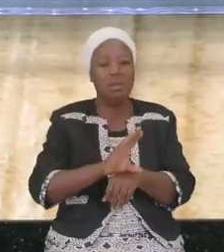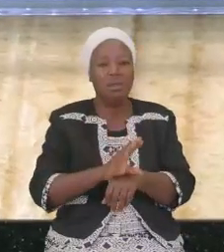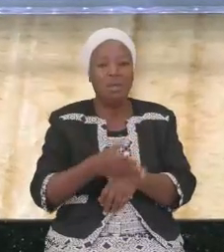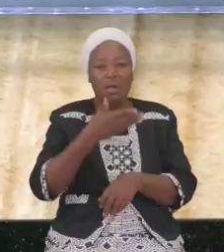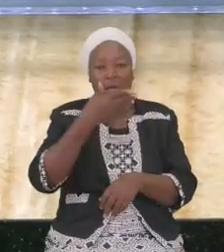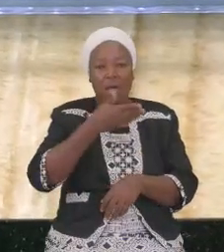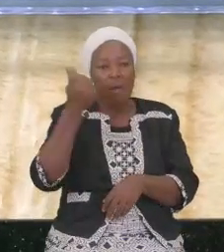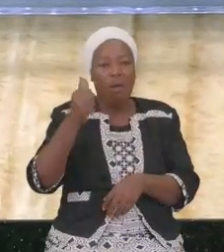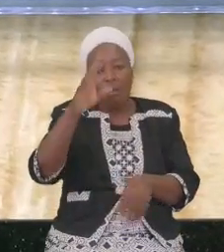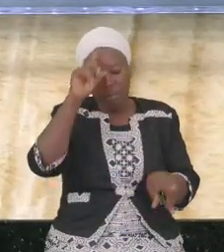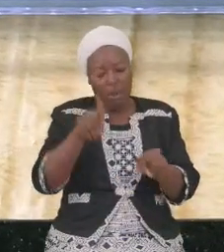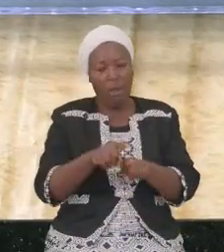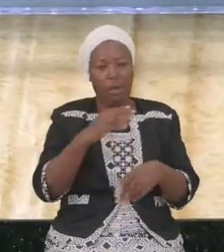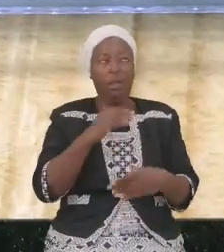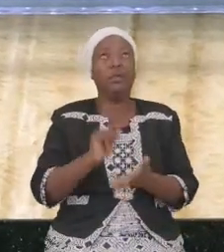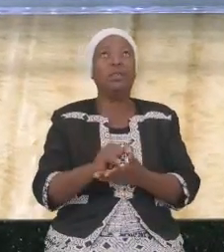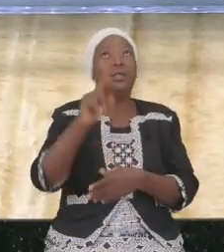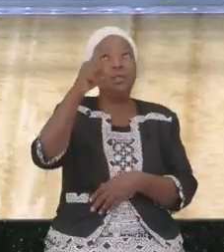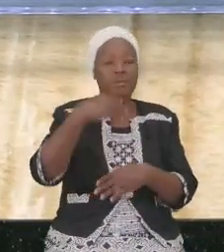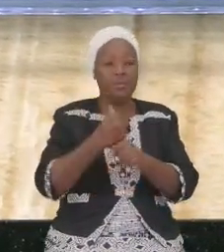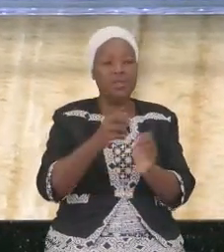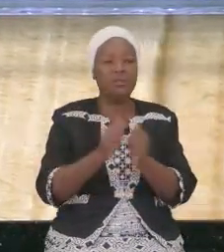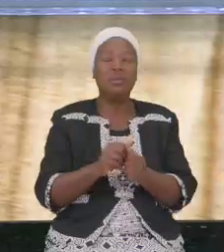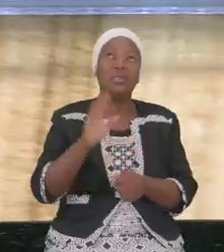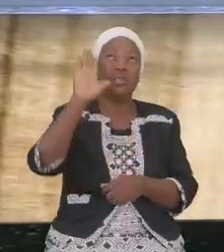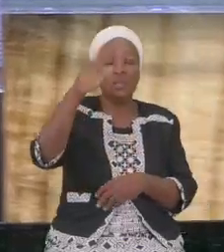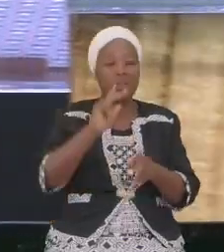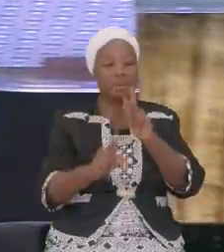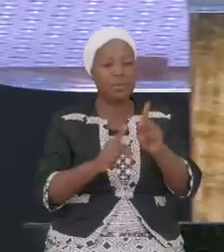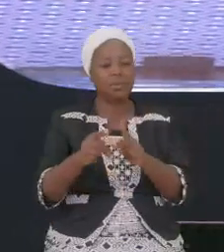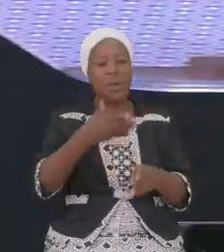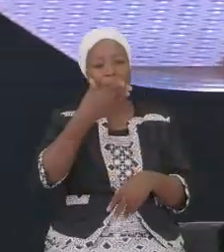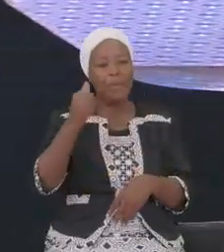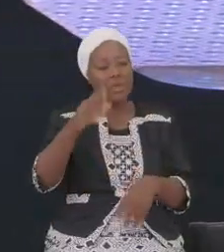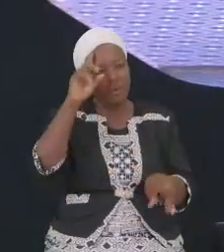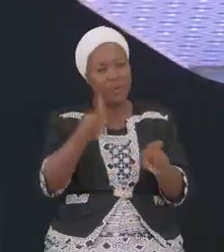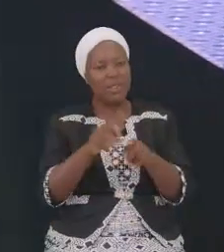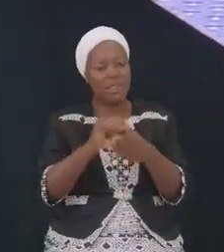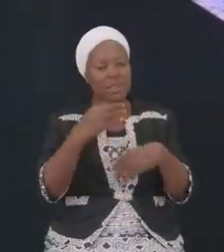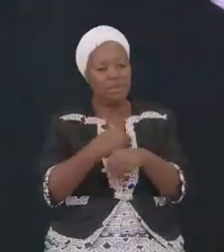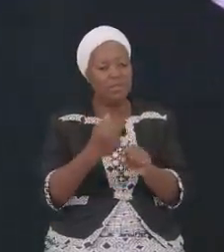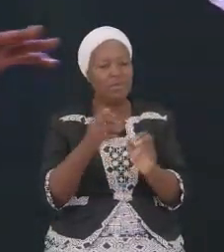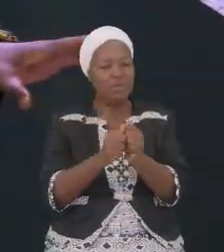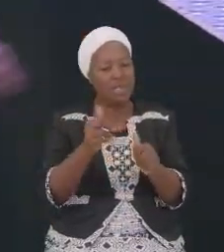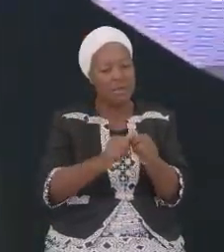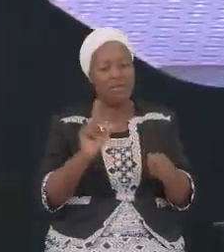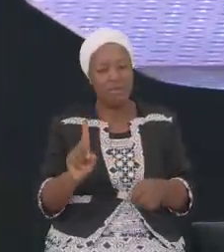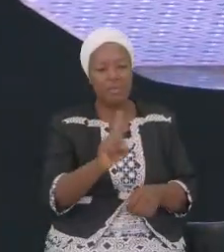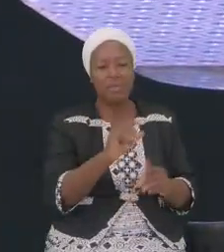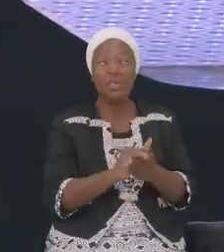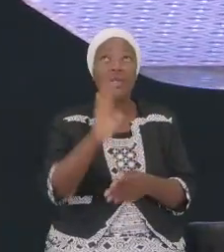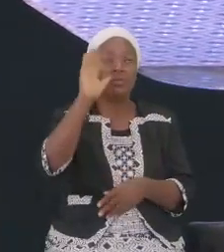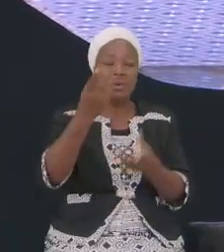covenant that he makes with his people. Better covenant that he makes with everyone that will come